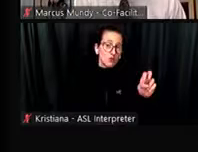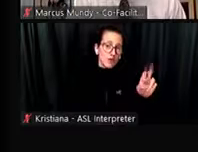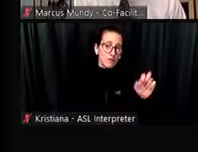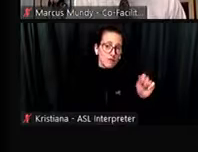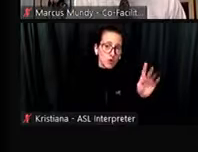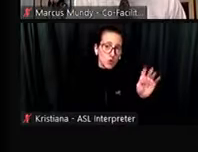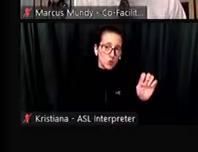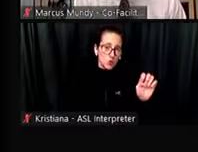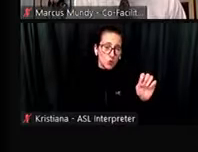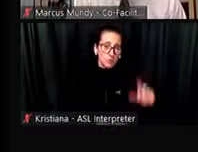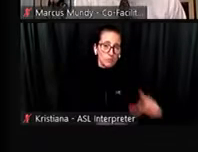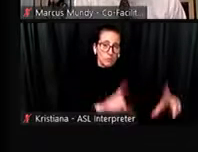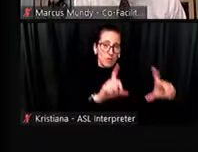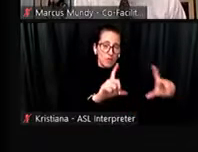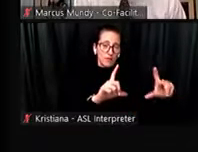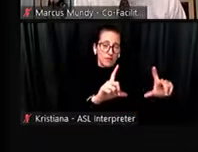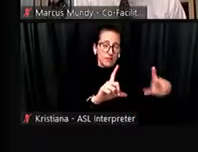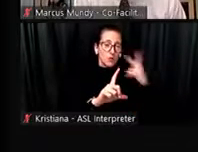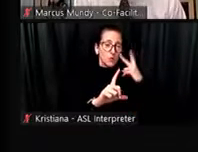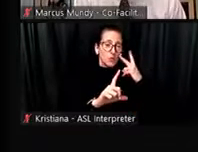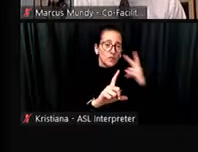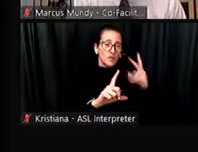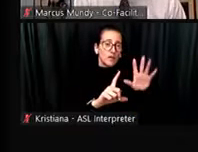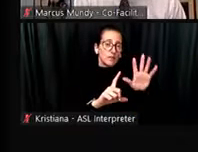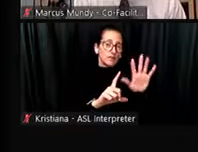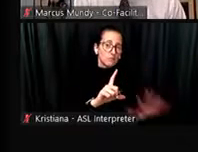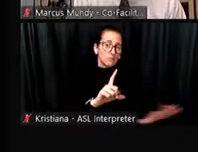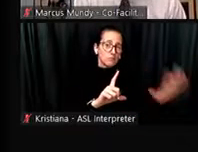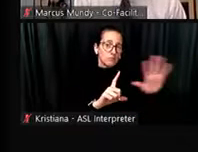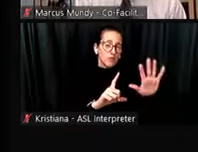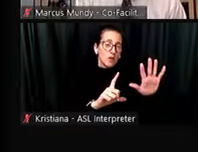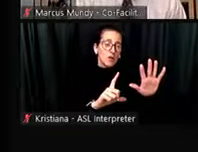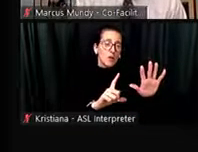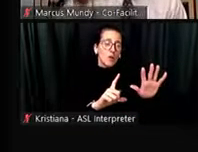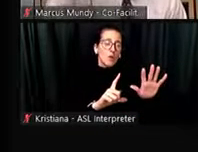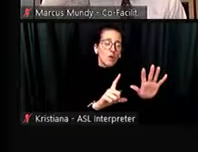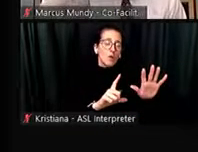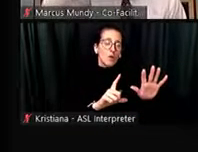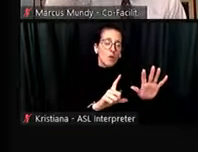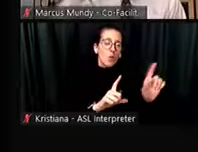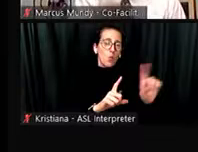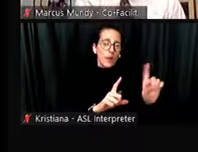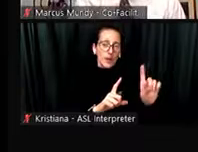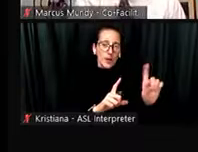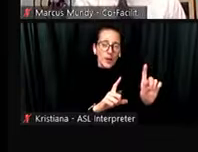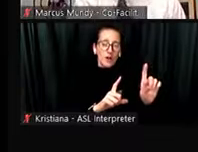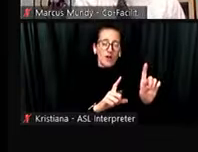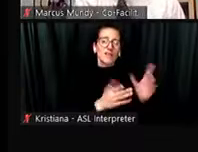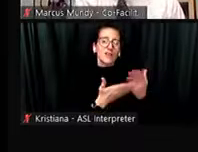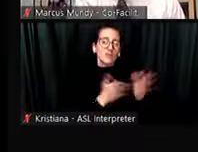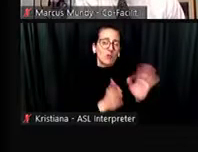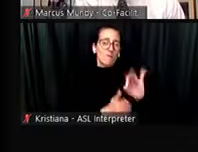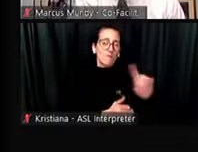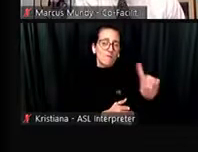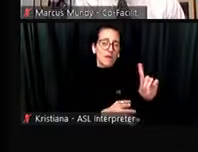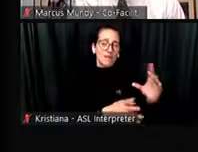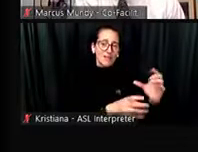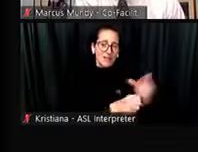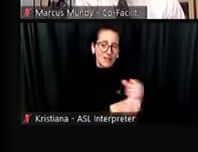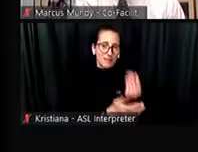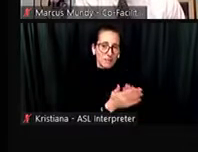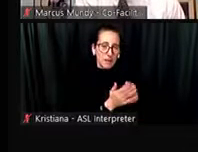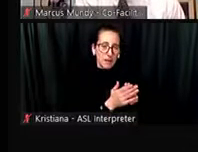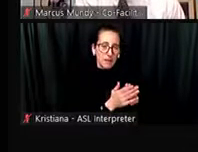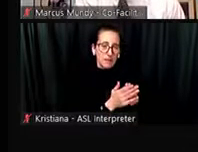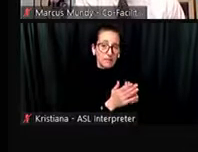the revenue mix of where does the county's general fund get our resources from. The number one bucket